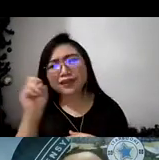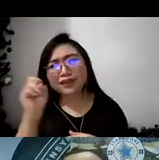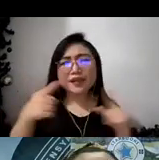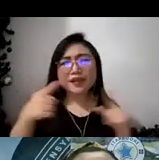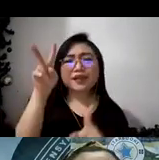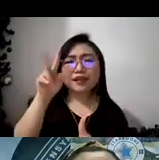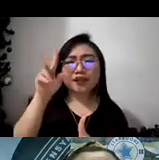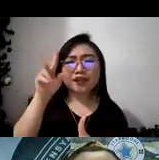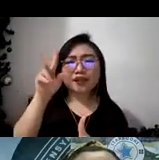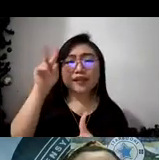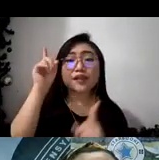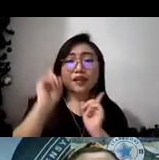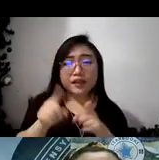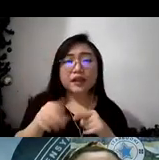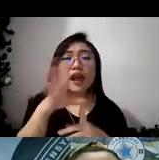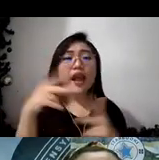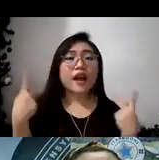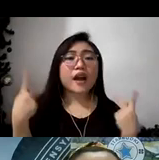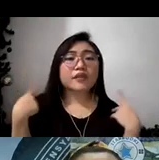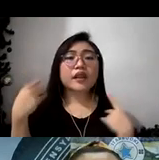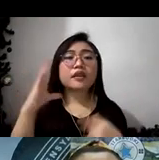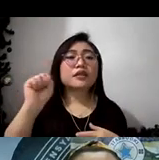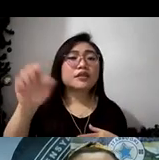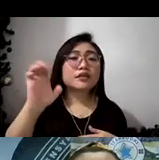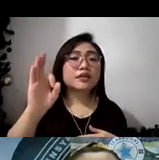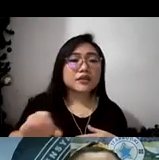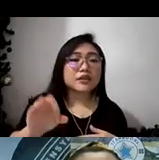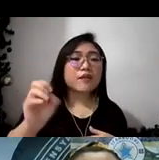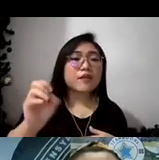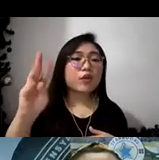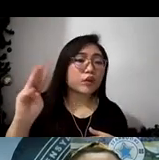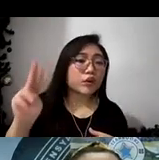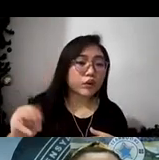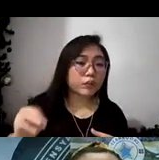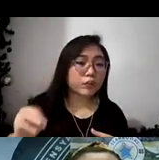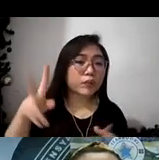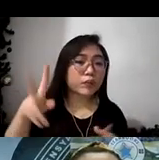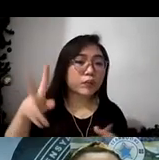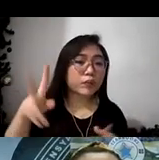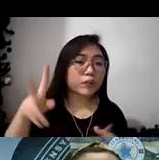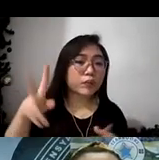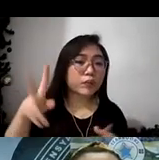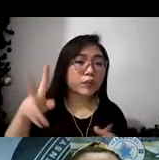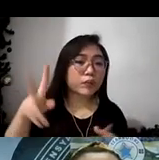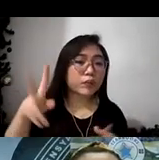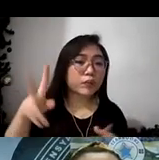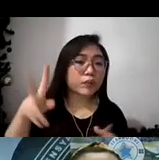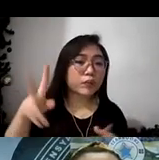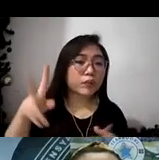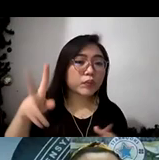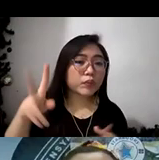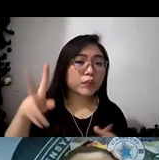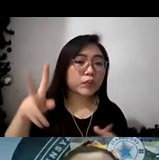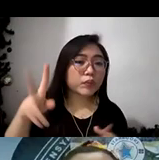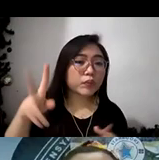CEST forum and then online kwentuhan with SNT Idols. We also have here Tela Sustainability in Textile